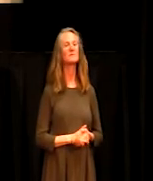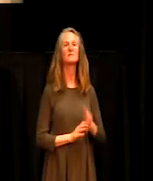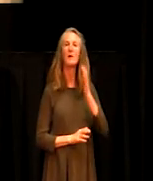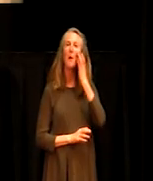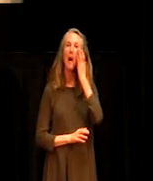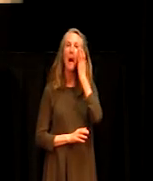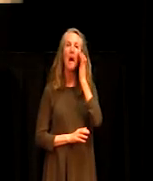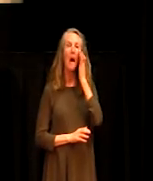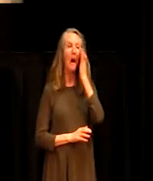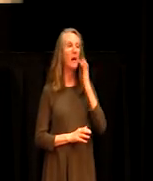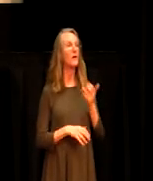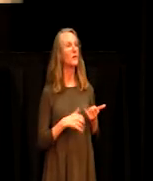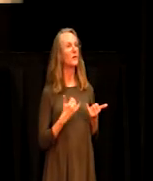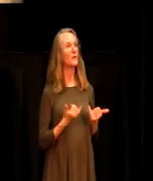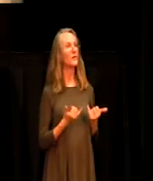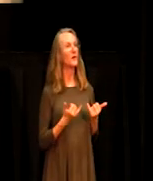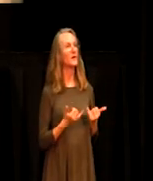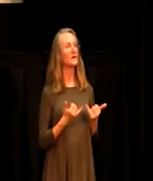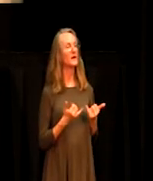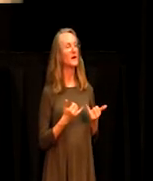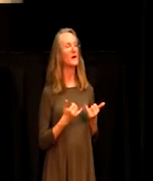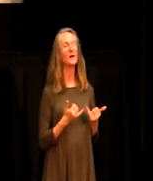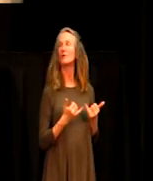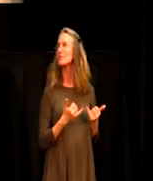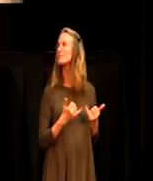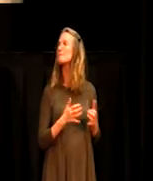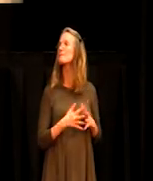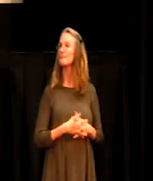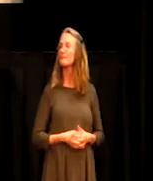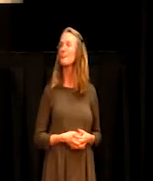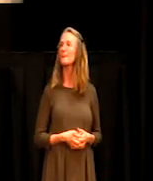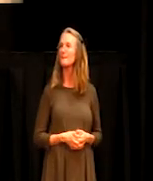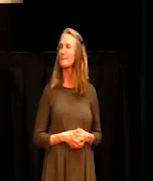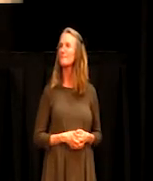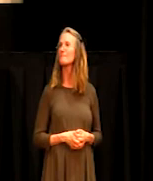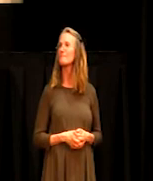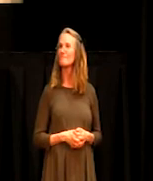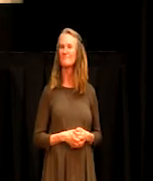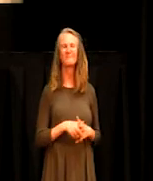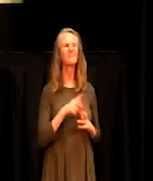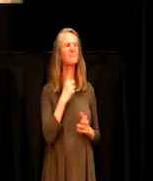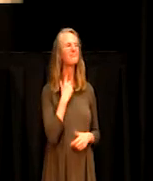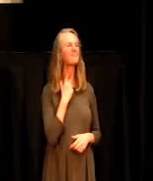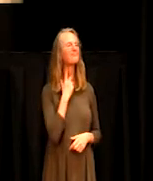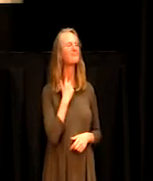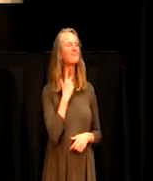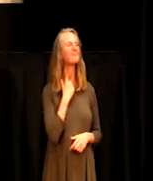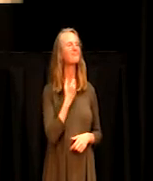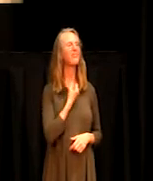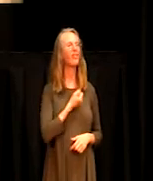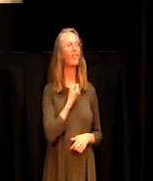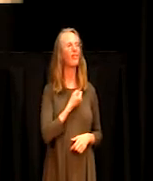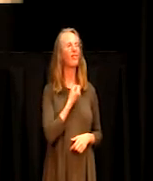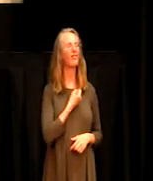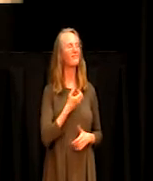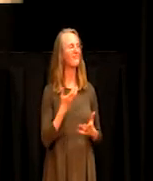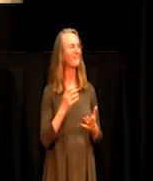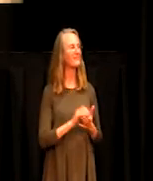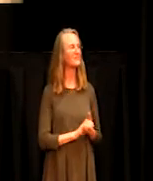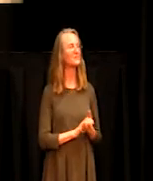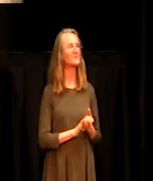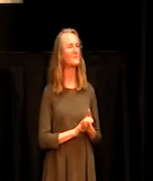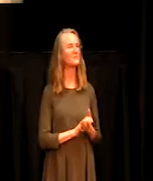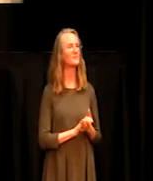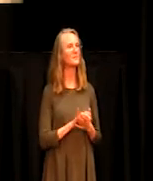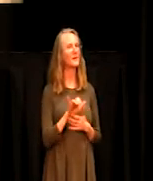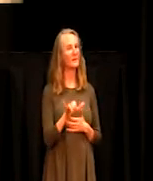Well, this is the kind of oh man, let's hope my throat doesn't give up now. This is the kind